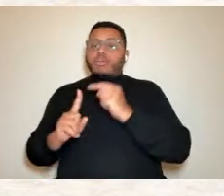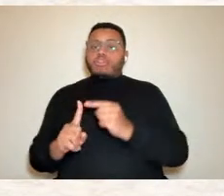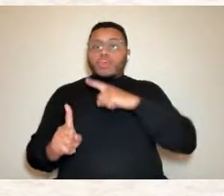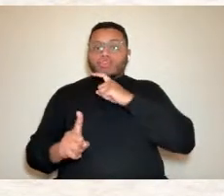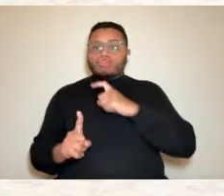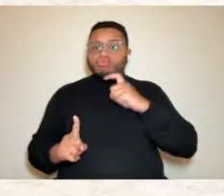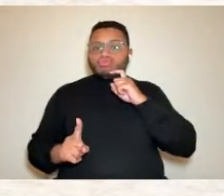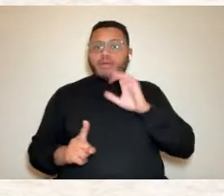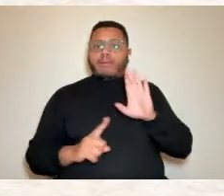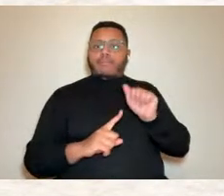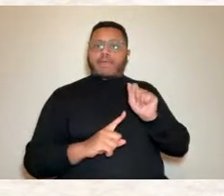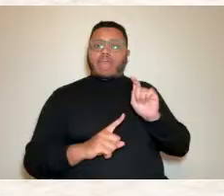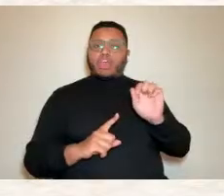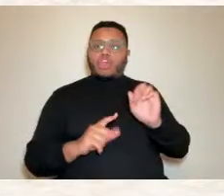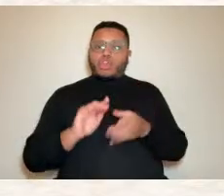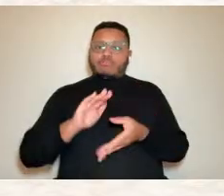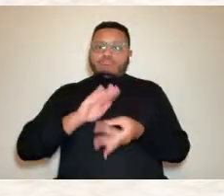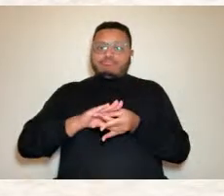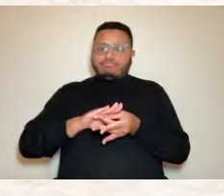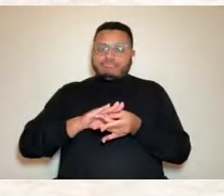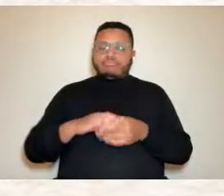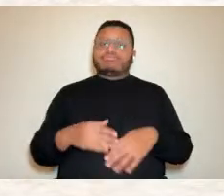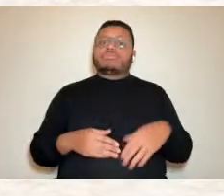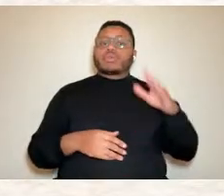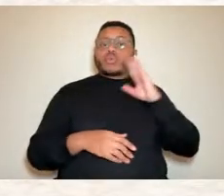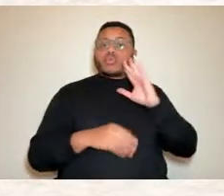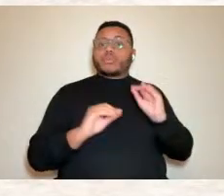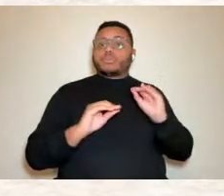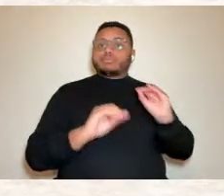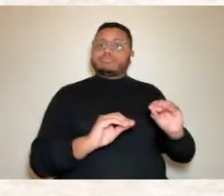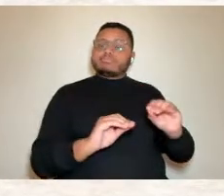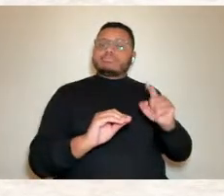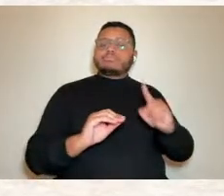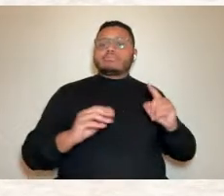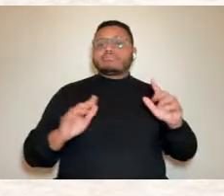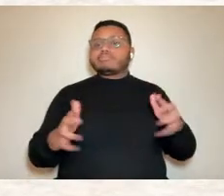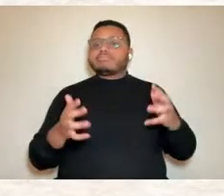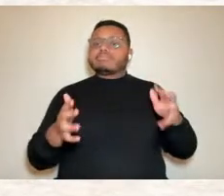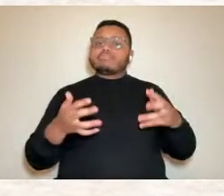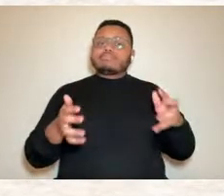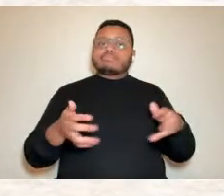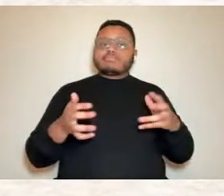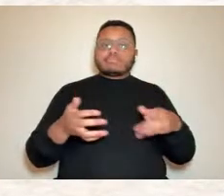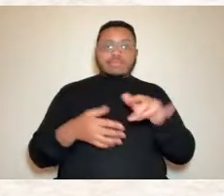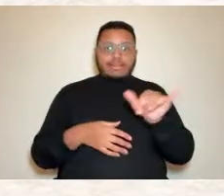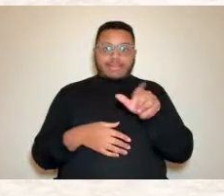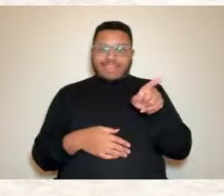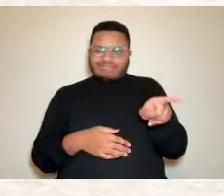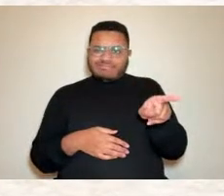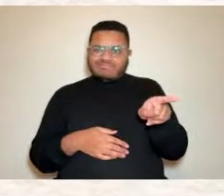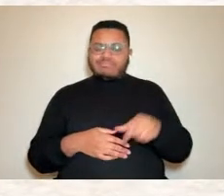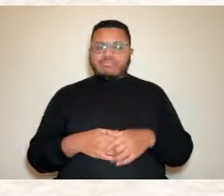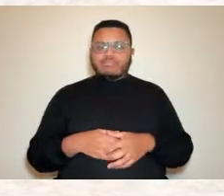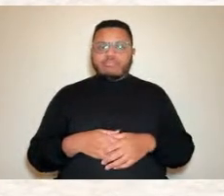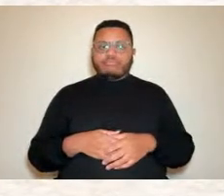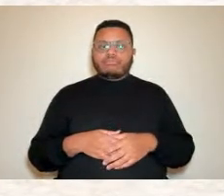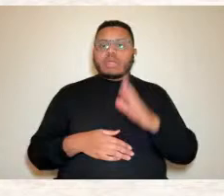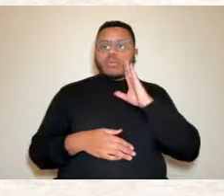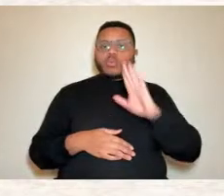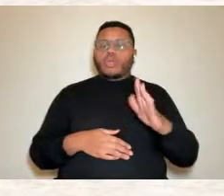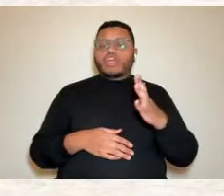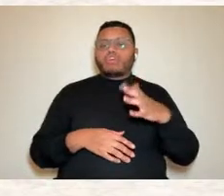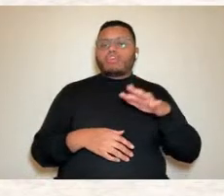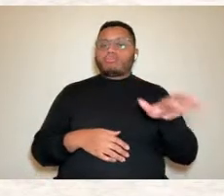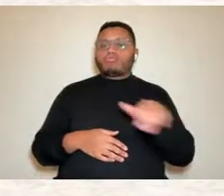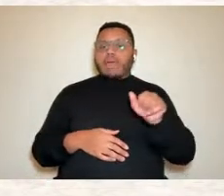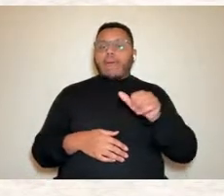stick. So now I'm just going to put this in here and toss it around just like that. And let me grab